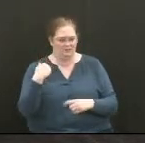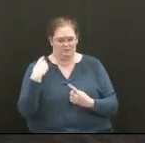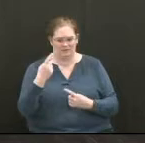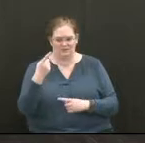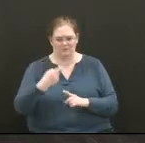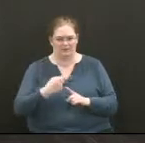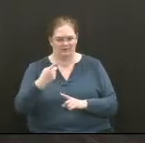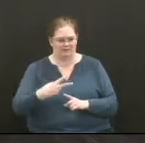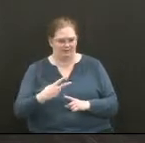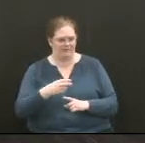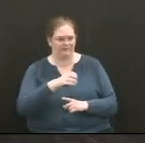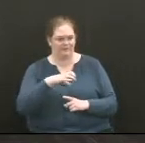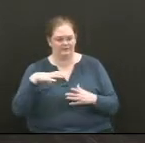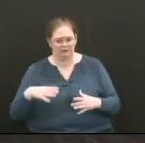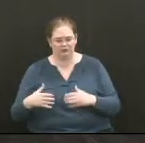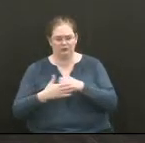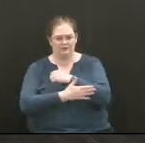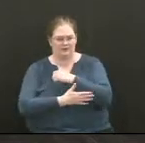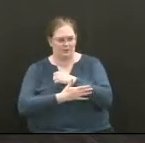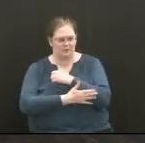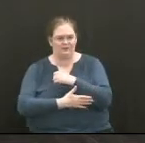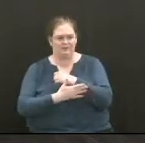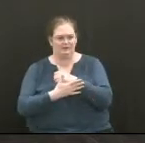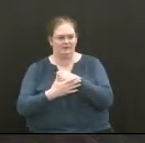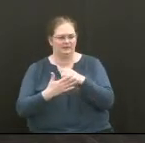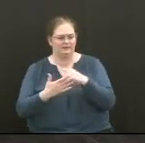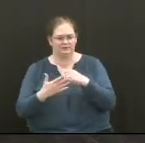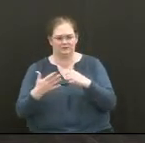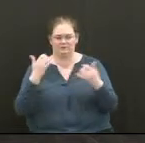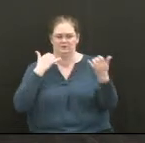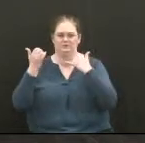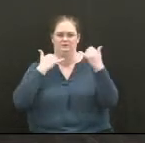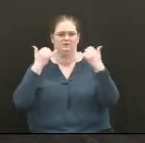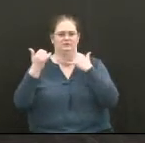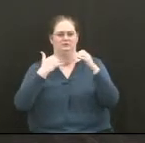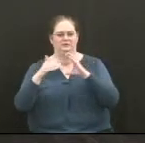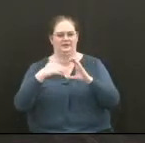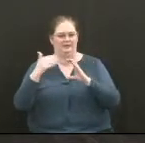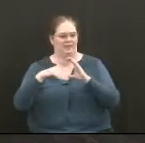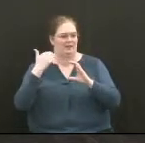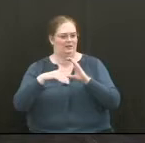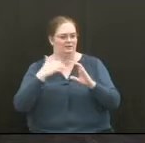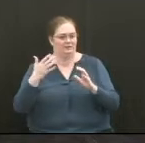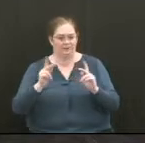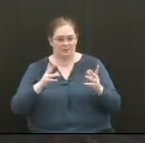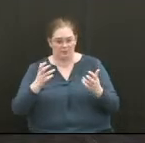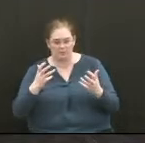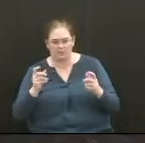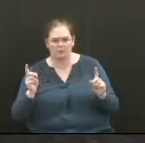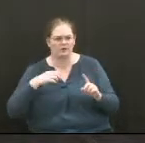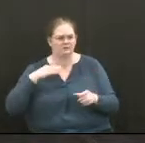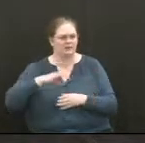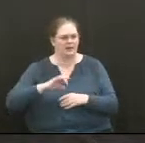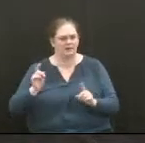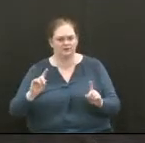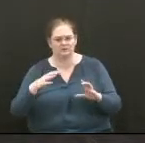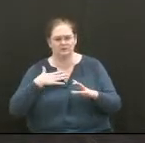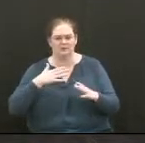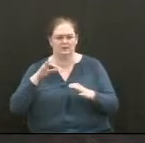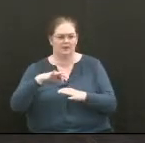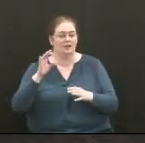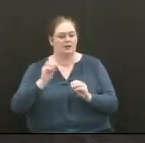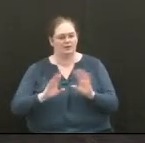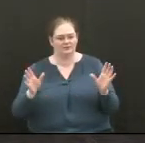half the commissioners and the county have been getting sort of inundated by phone calls and emails for people wanting to know where their ballots are. There's